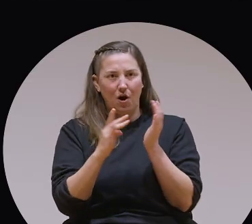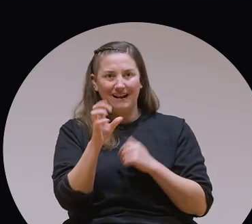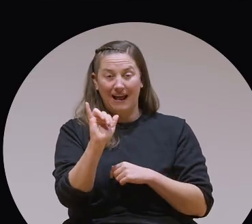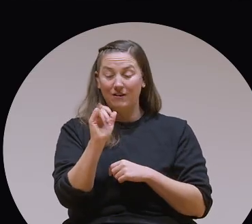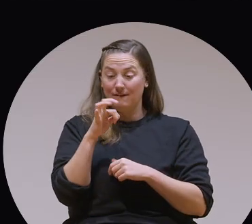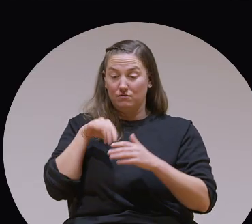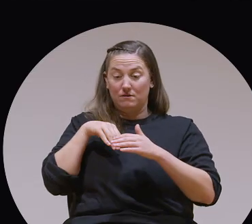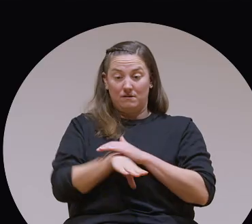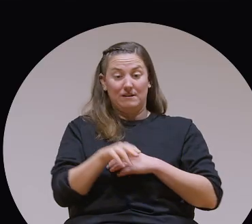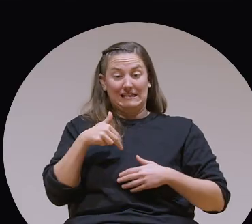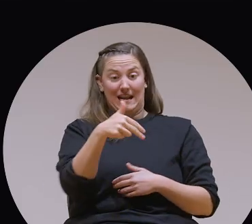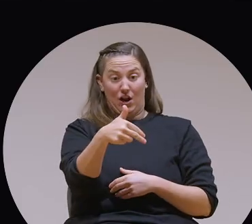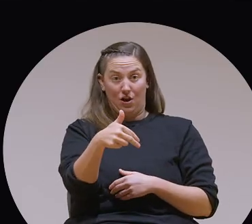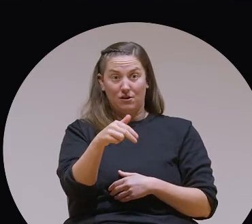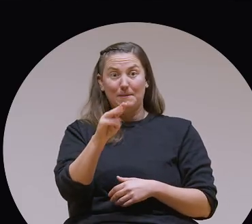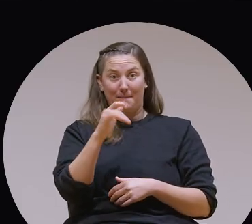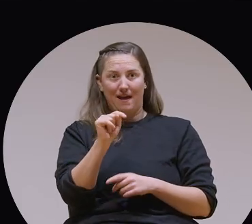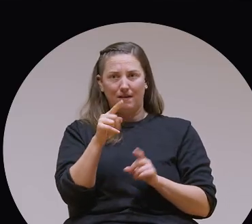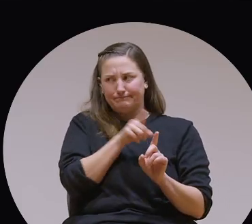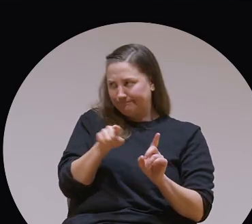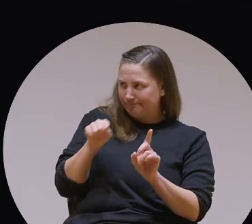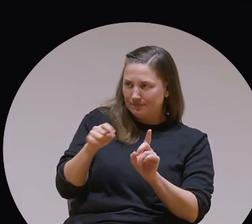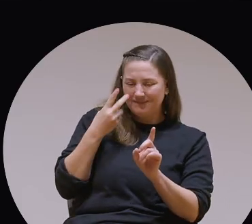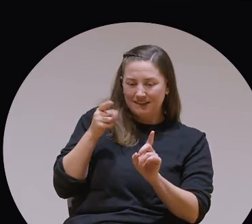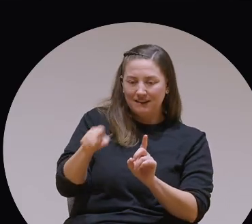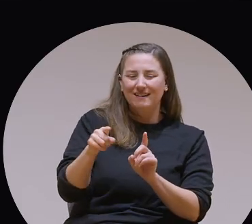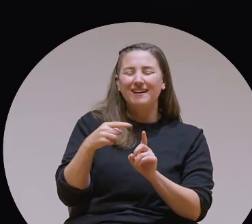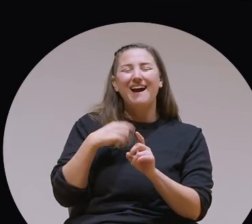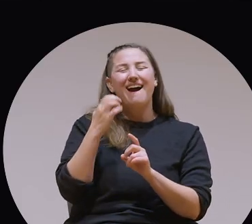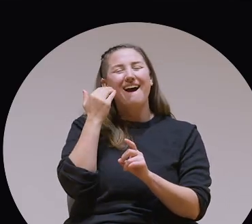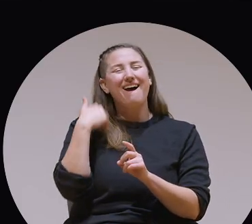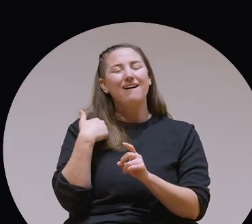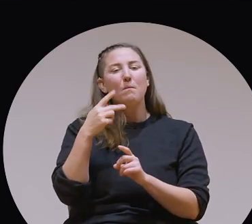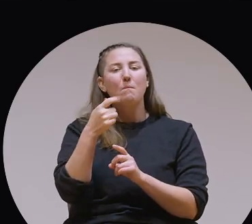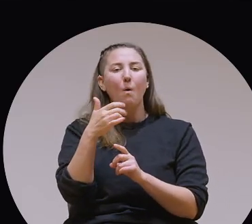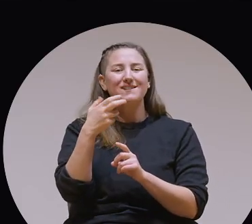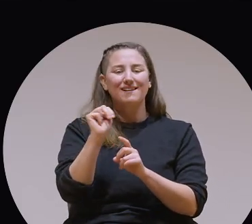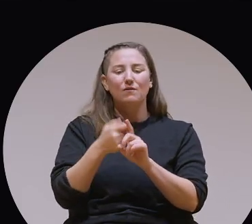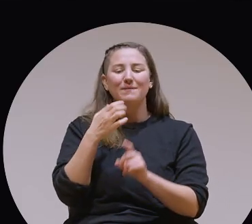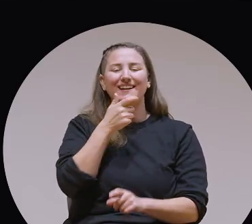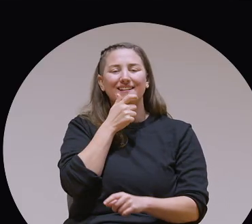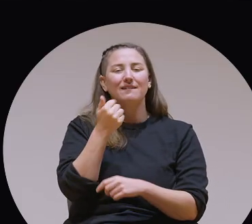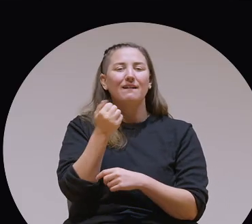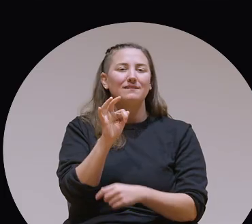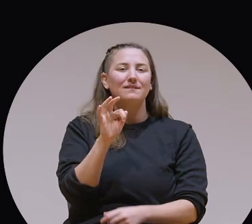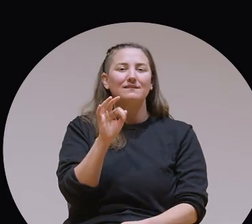the staircase. And these are porcelain. They were made in England in the 1870s and